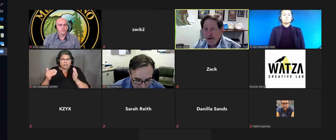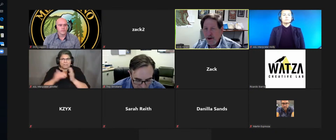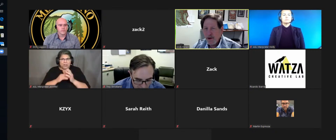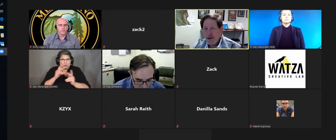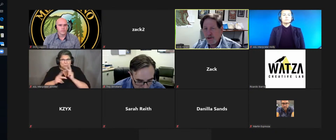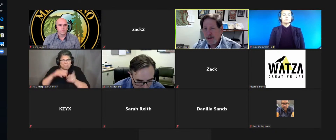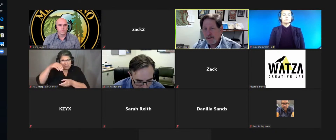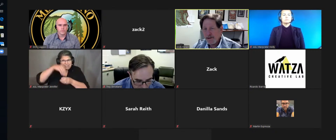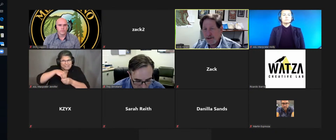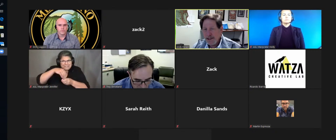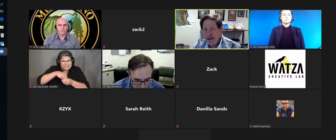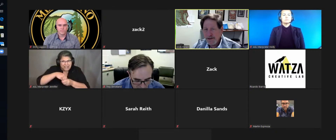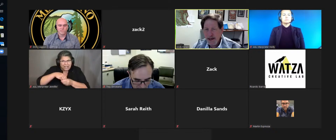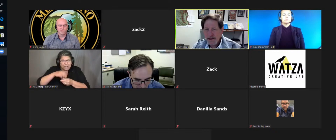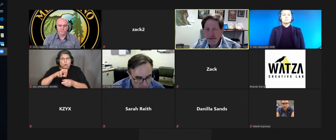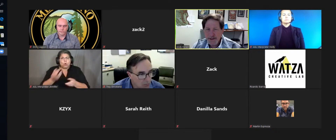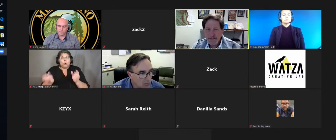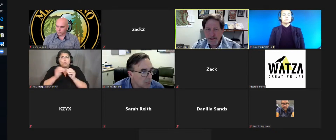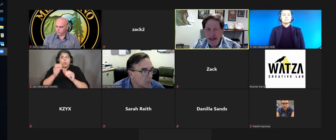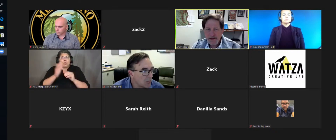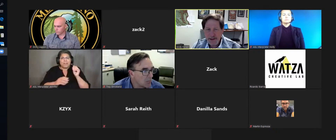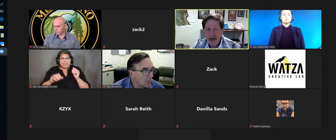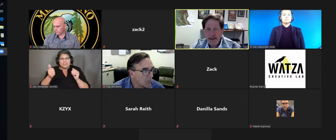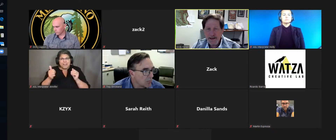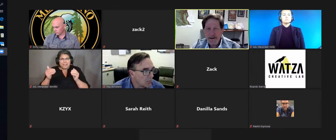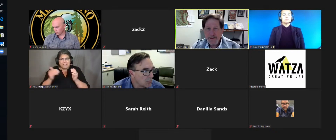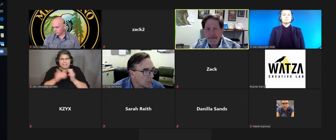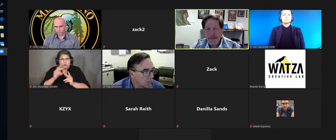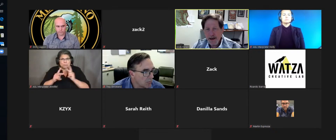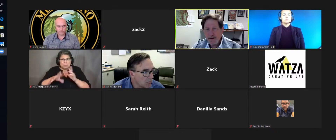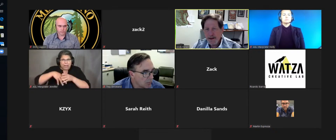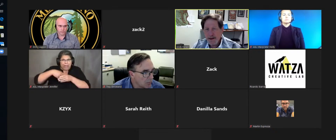inside or greater than 10,000 people outside,